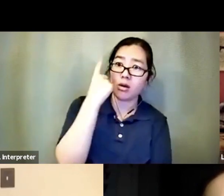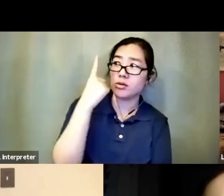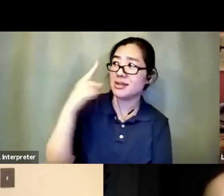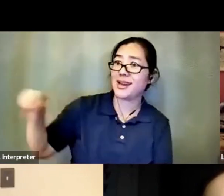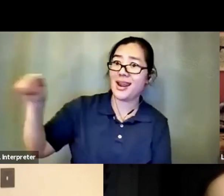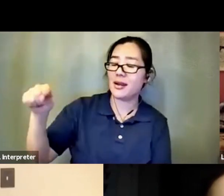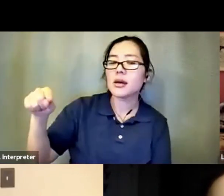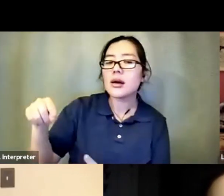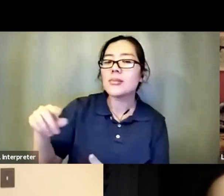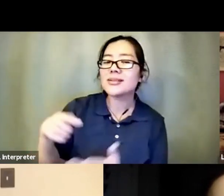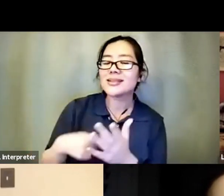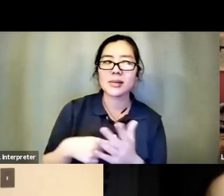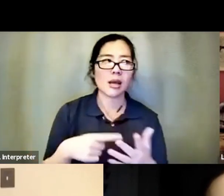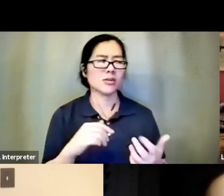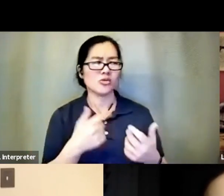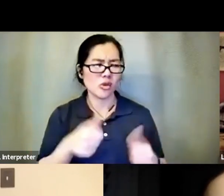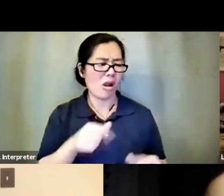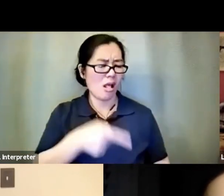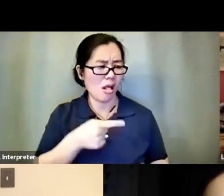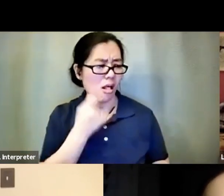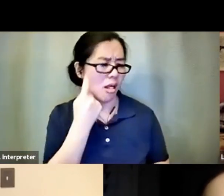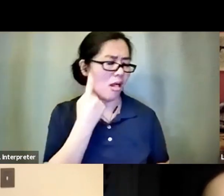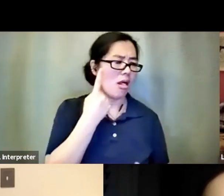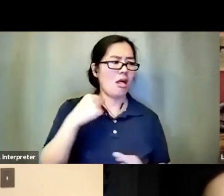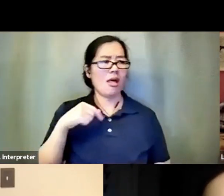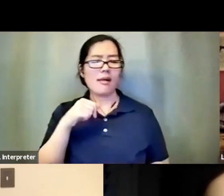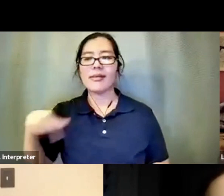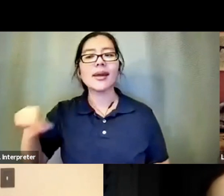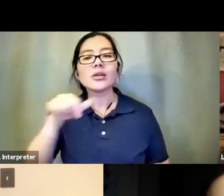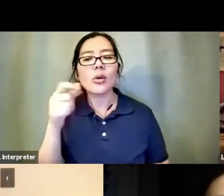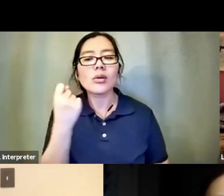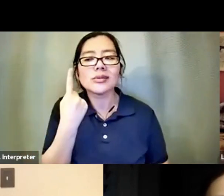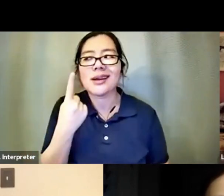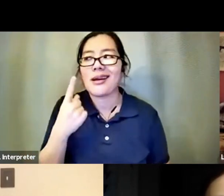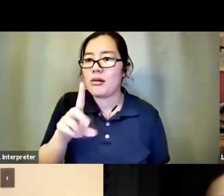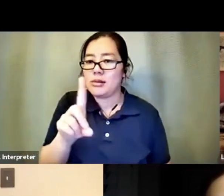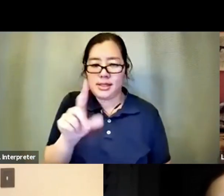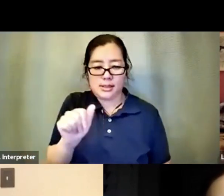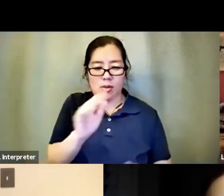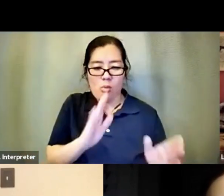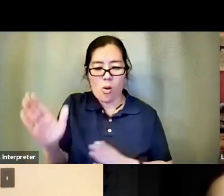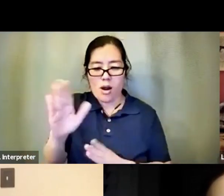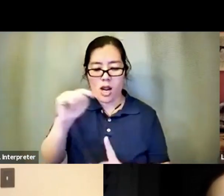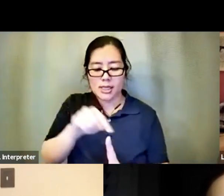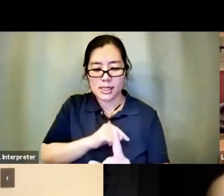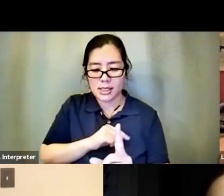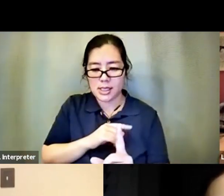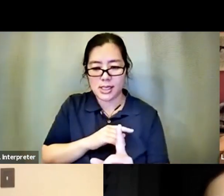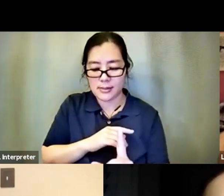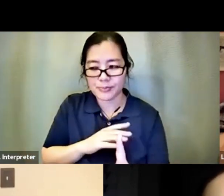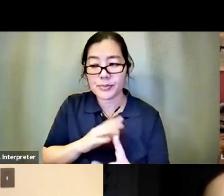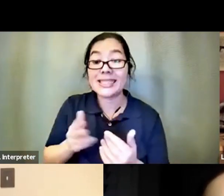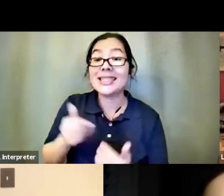don't always understand that in terms of how disability organizing plays out, it has been easier for